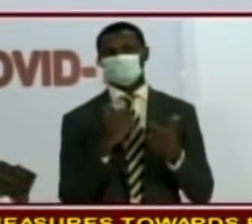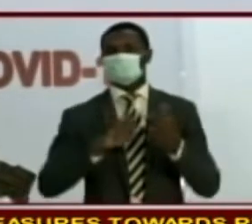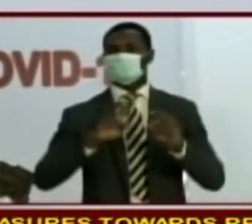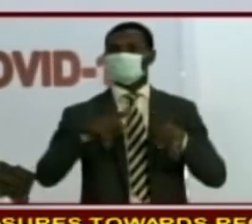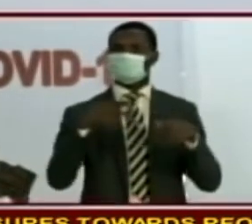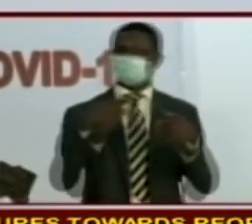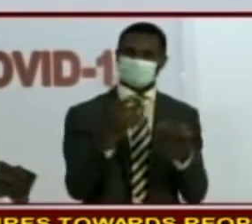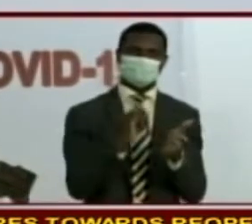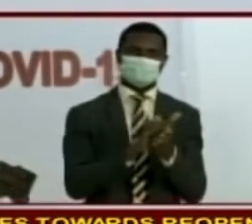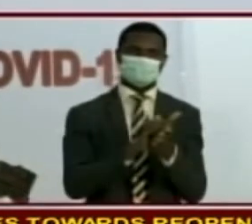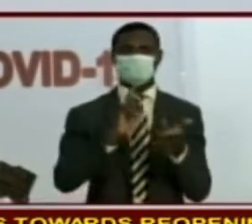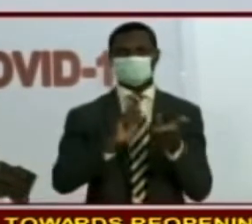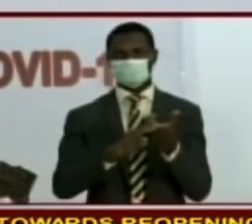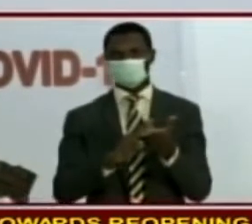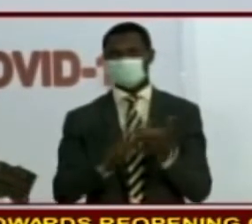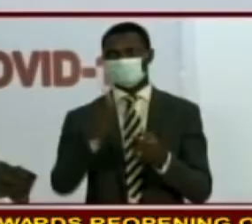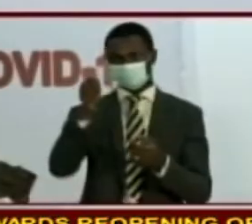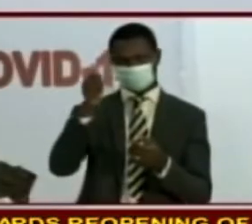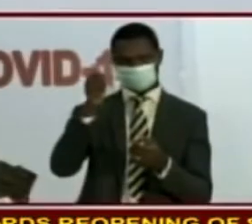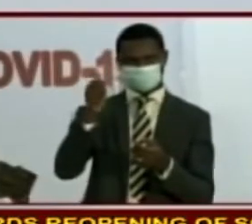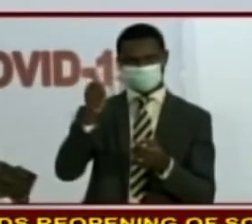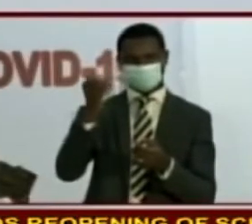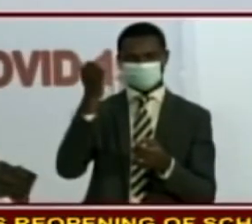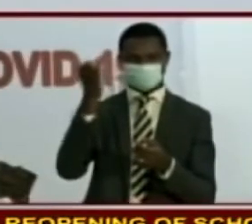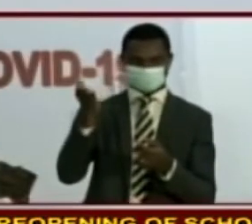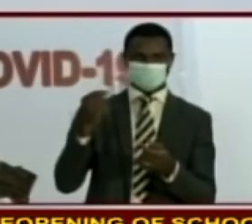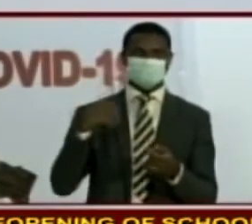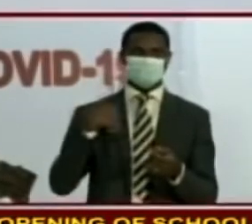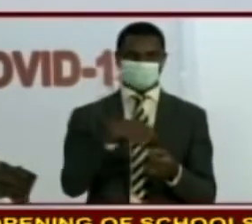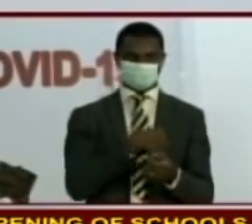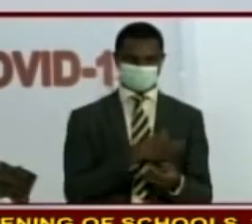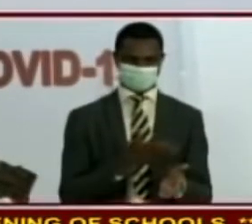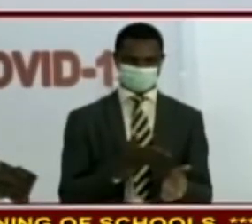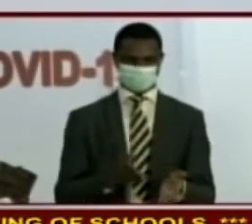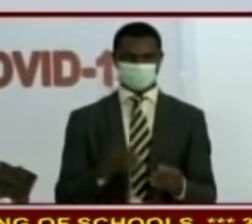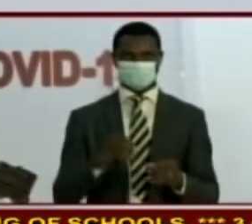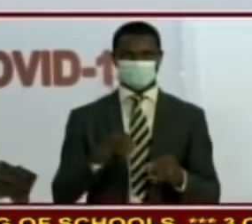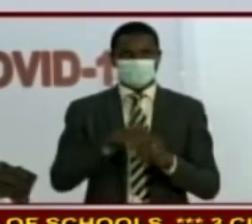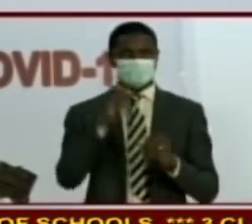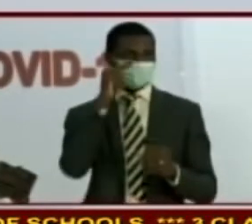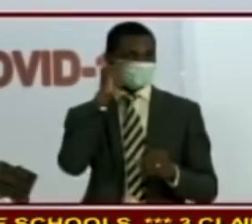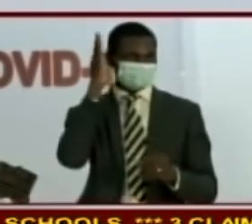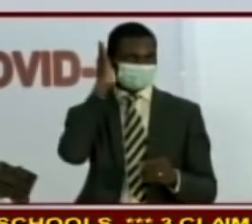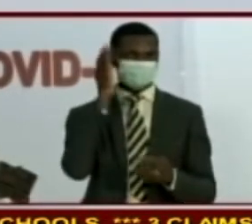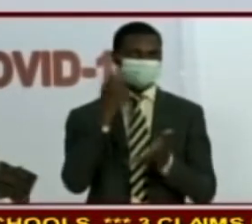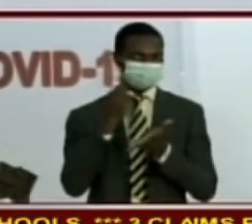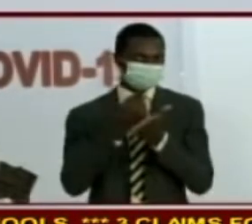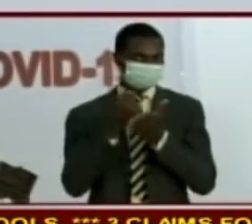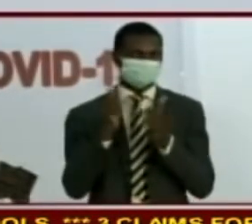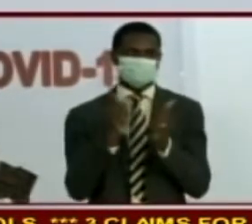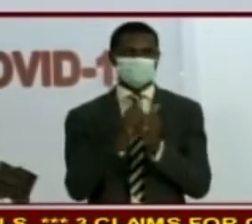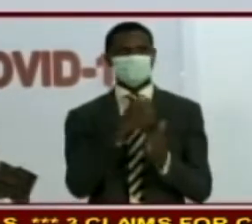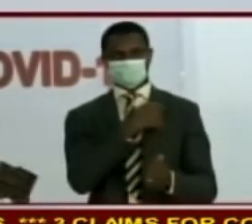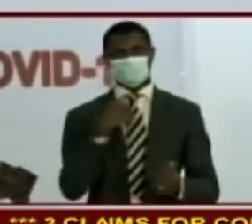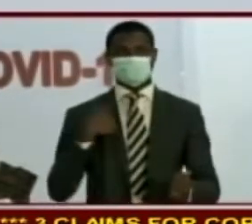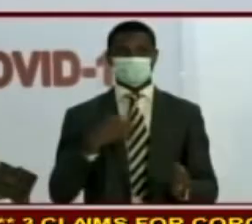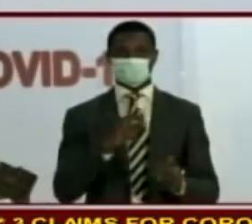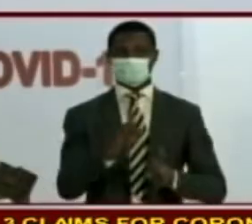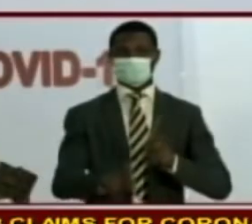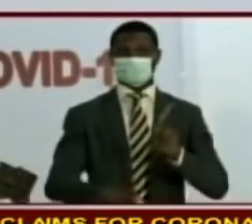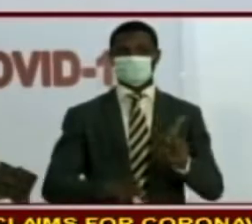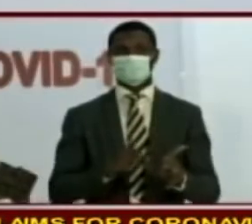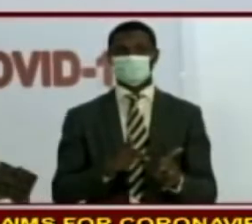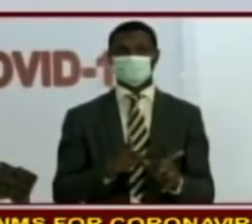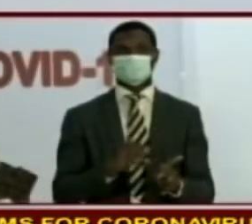the ministry, and we would engage on that basis with the Chinese. And I